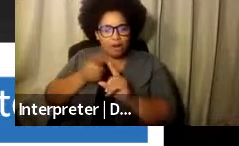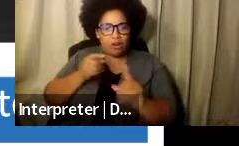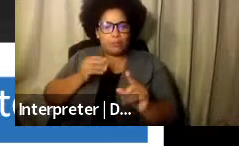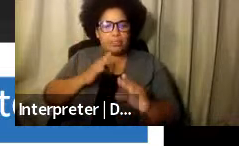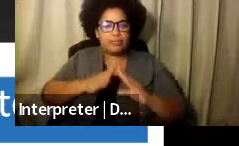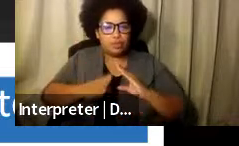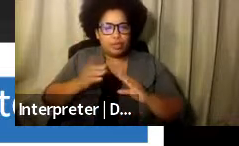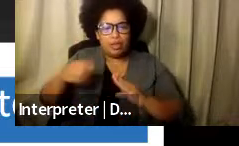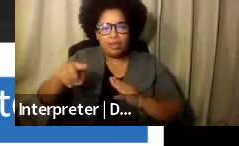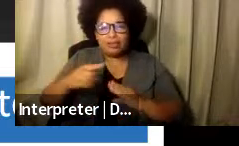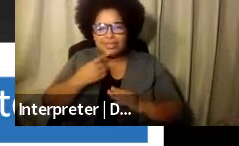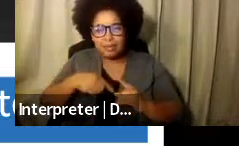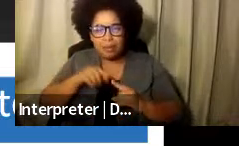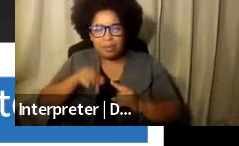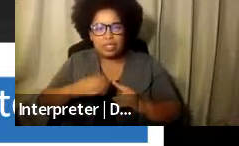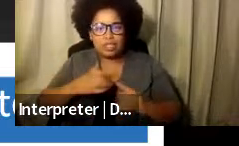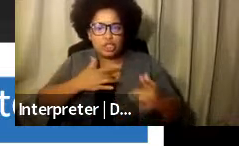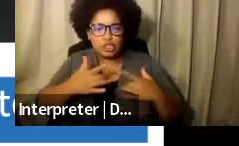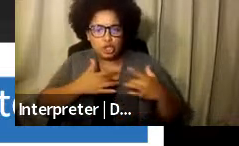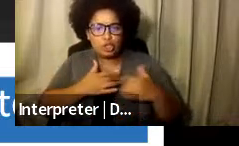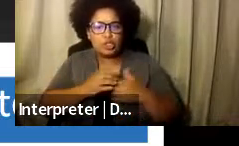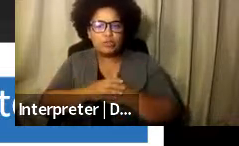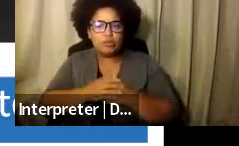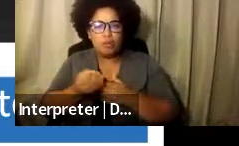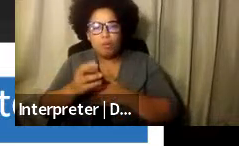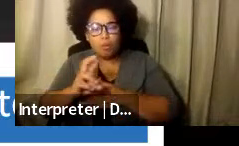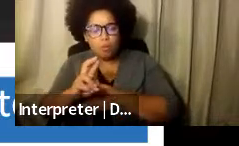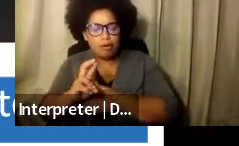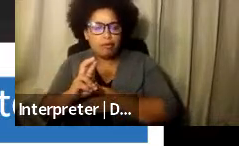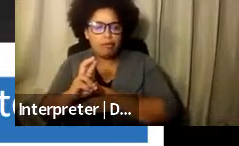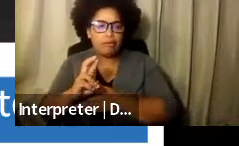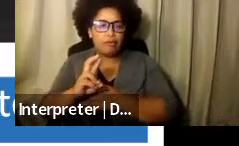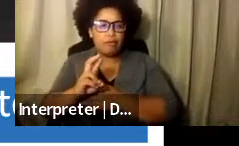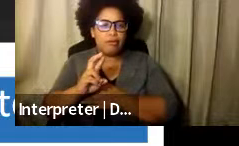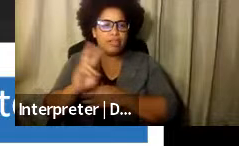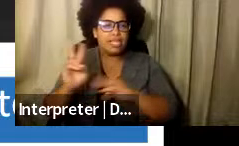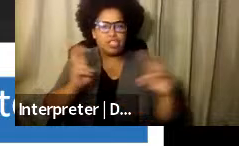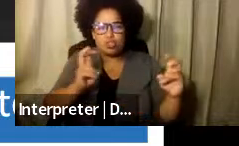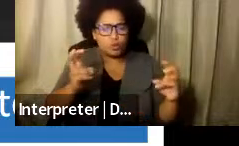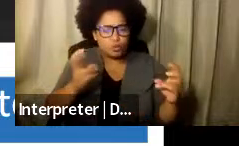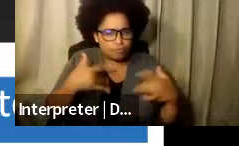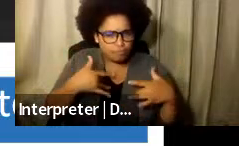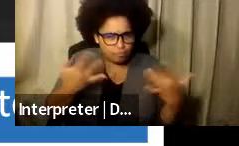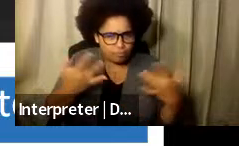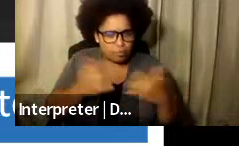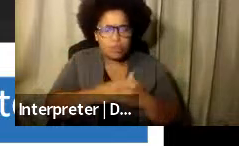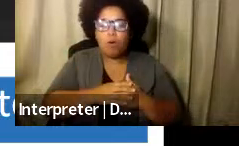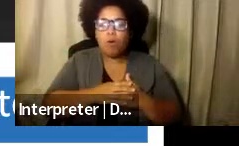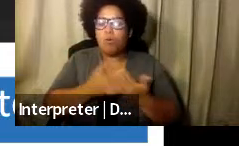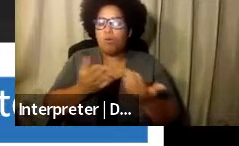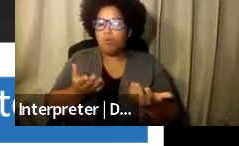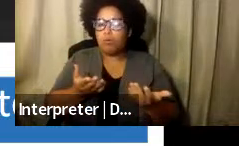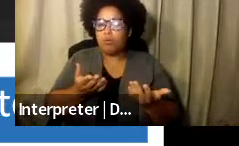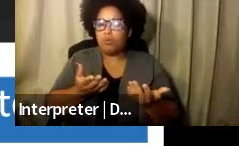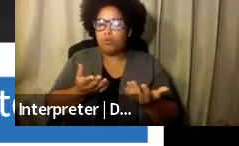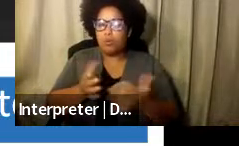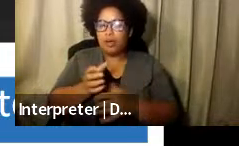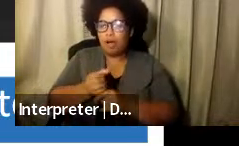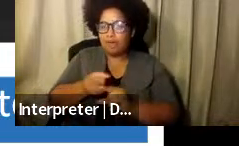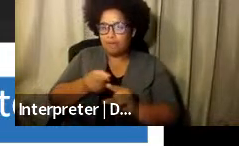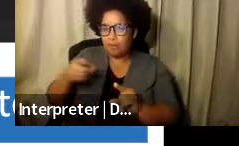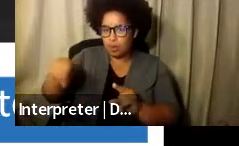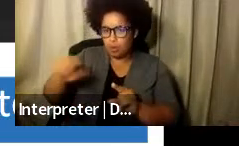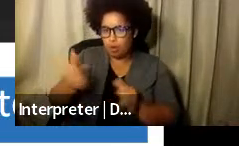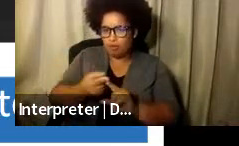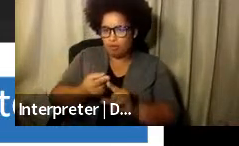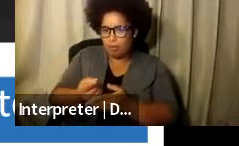saying about this, if there's concerns or what the issues were. And so here's what we heard from you